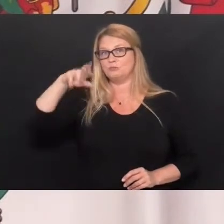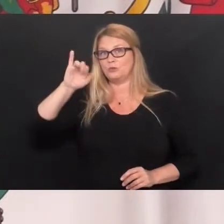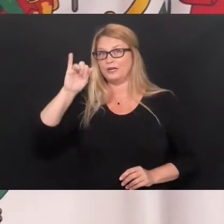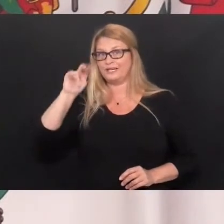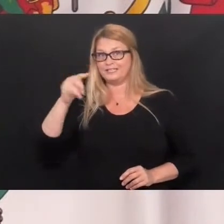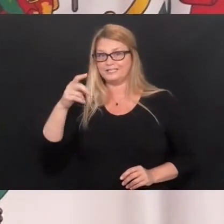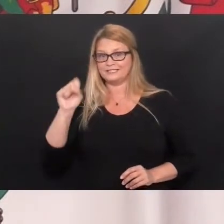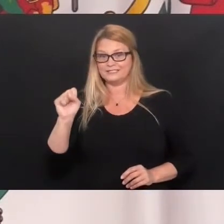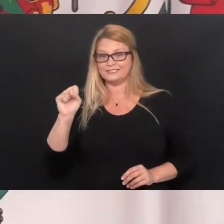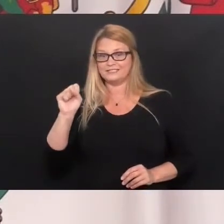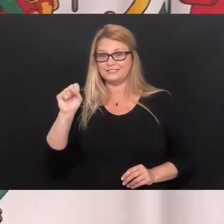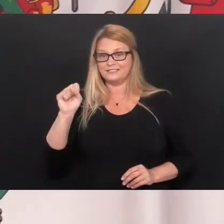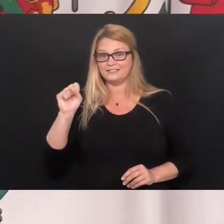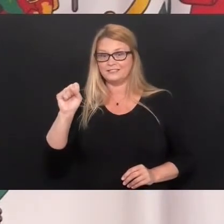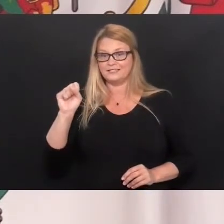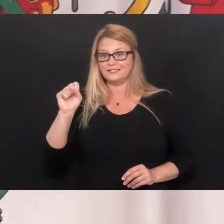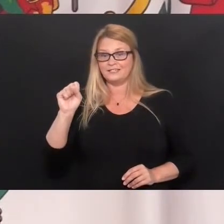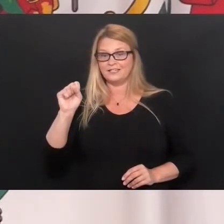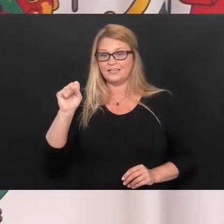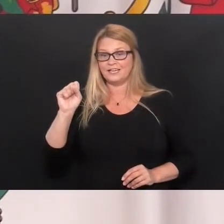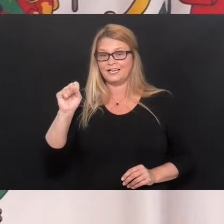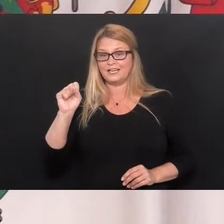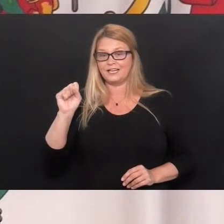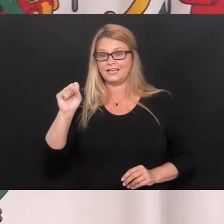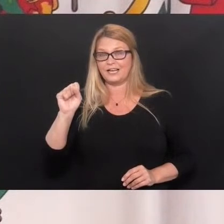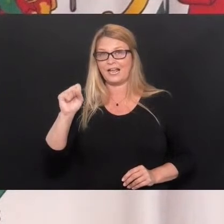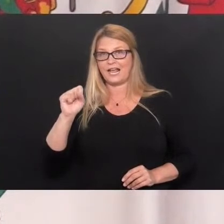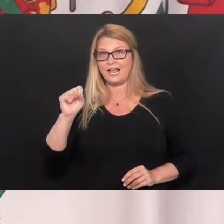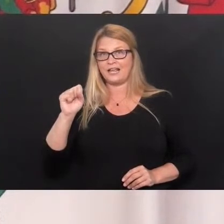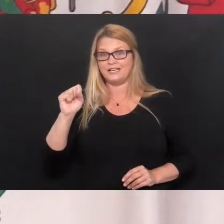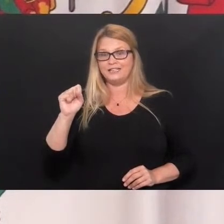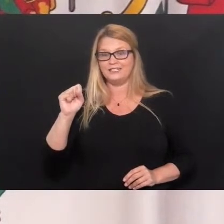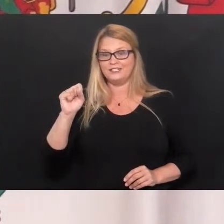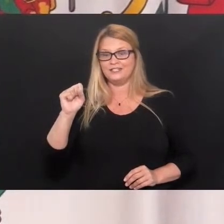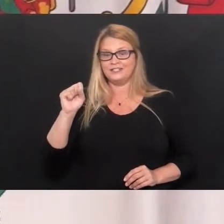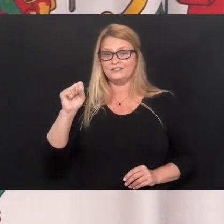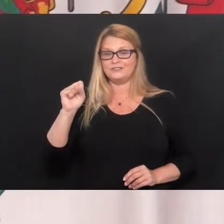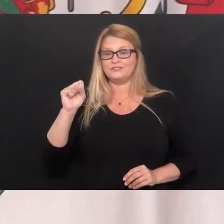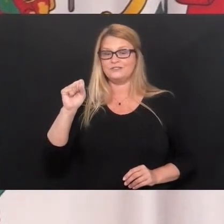I'm going to really mess this up, but I believe it's